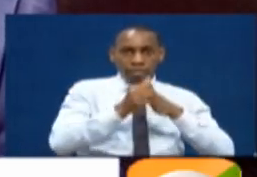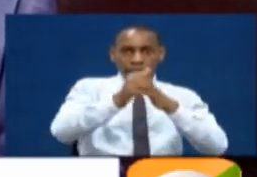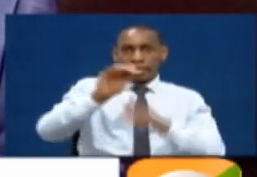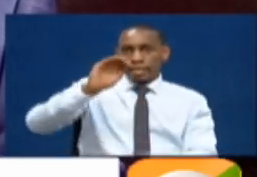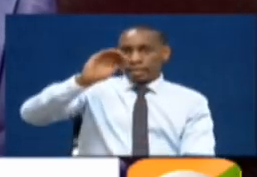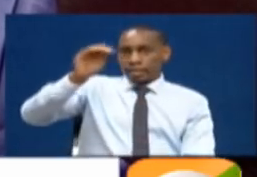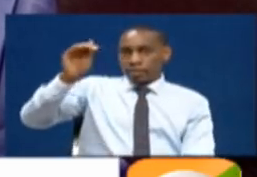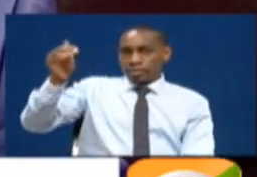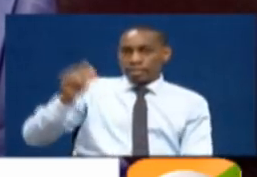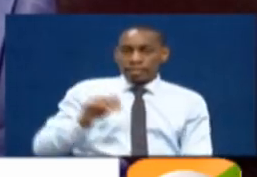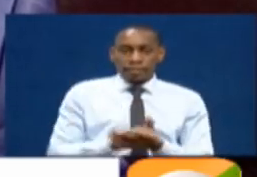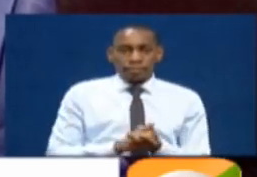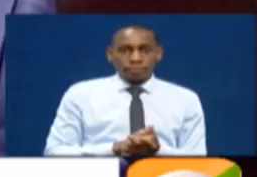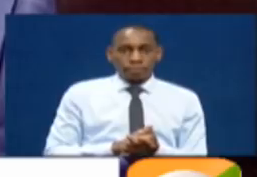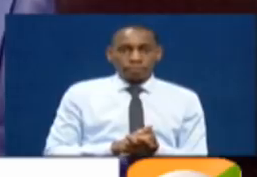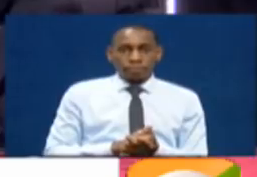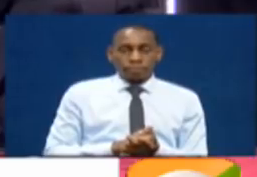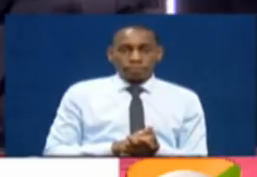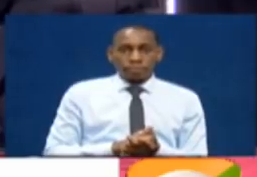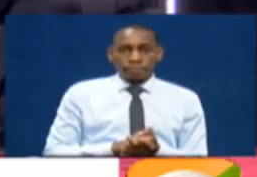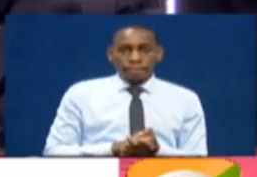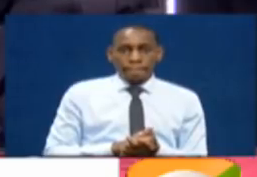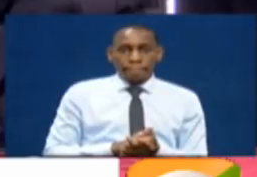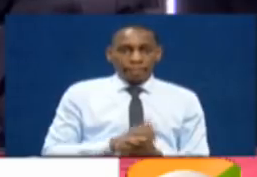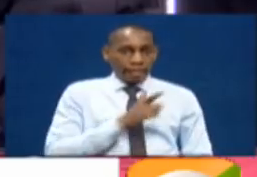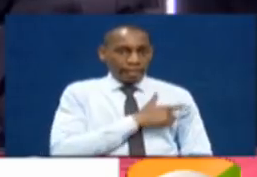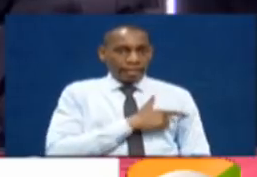Amani is not leading one of them, but